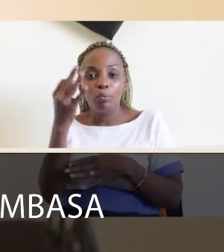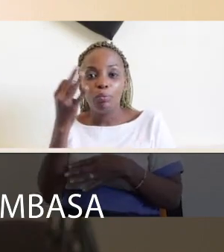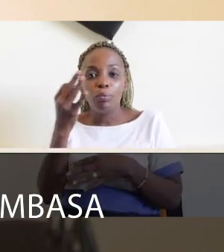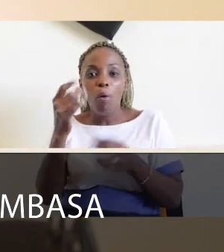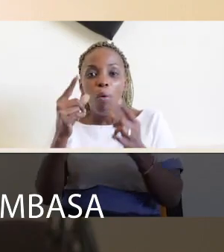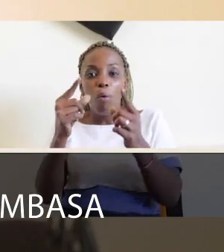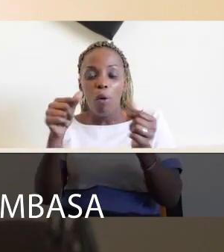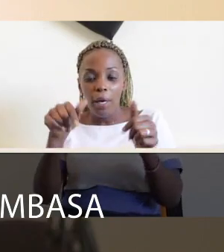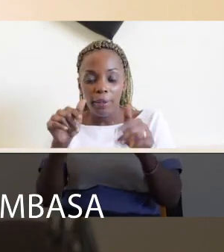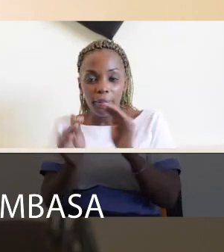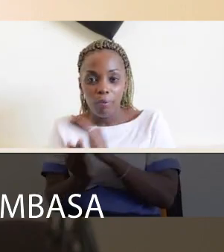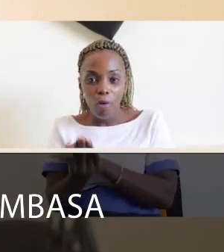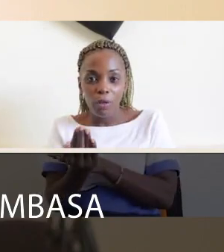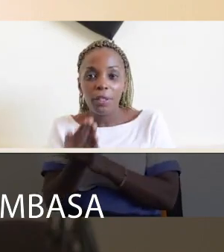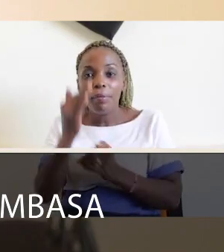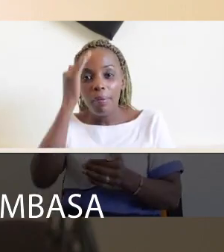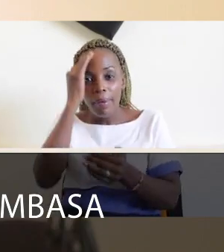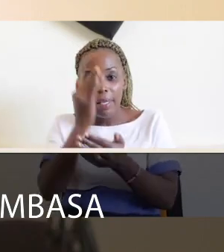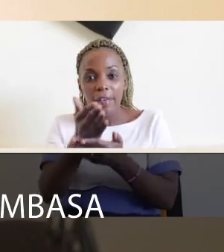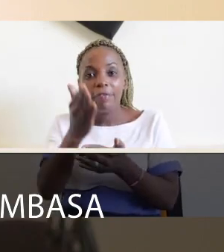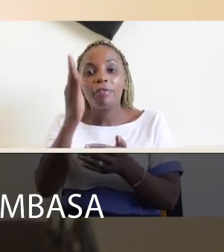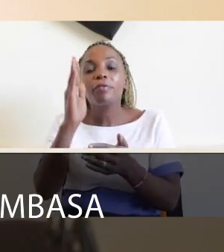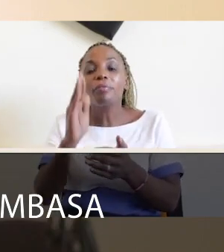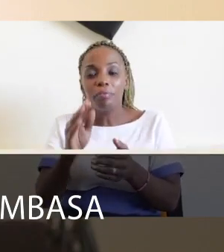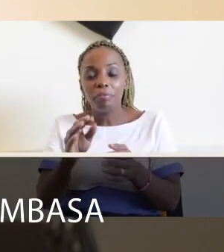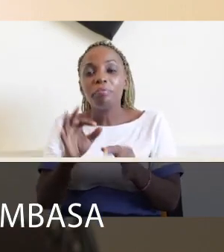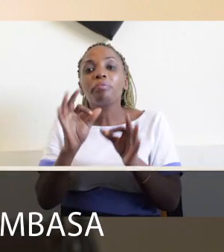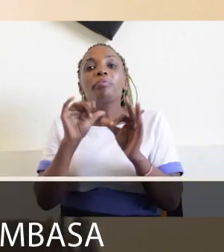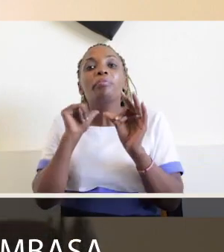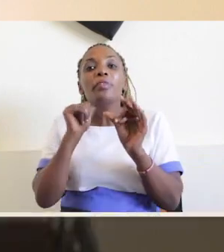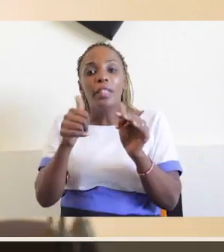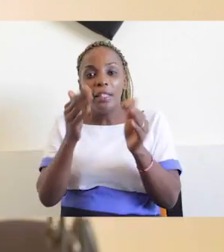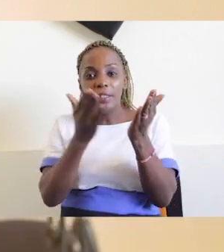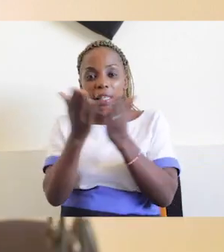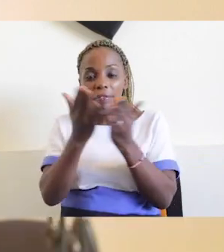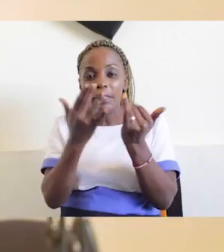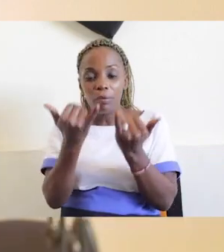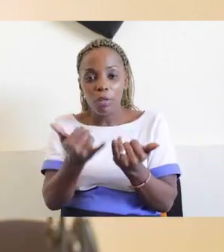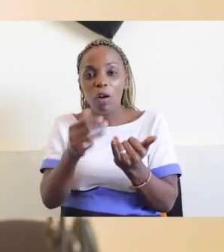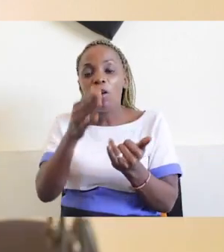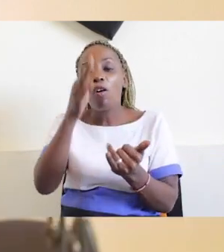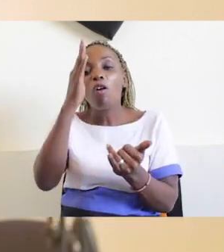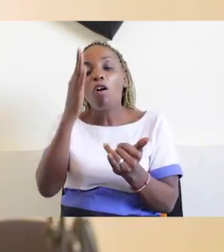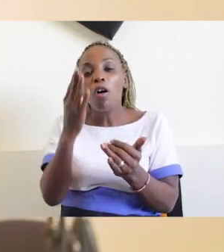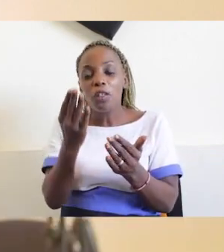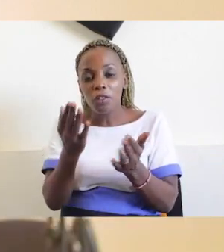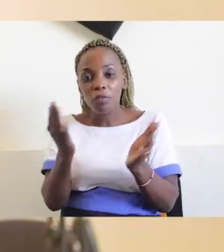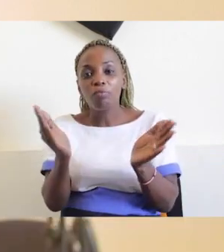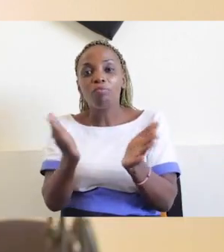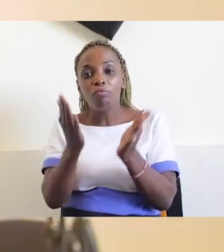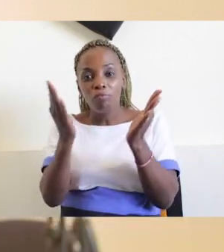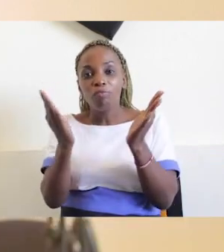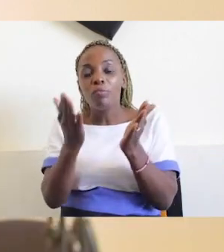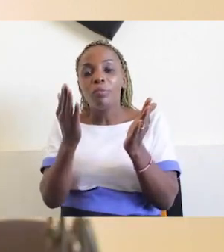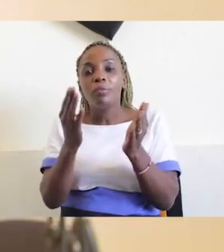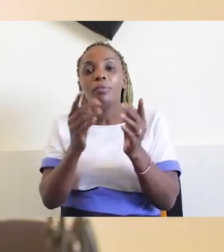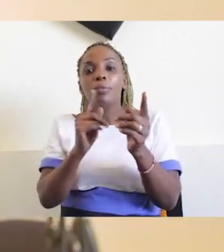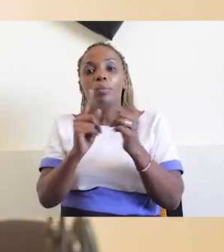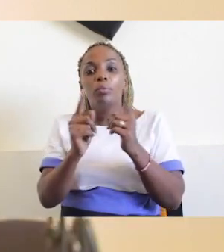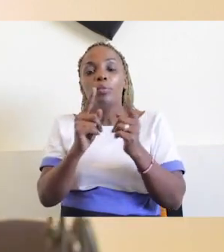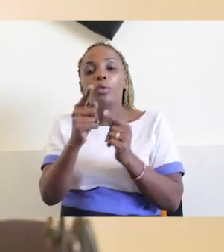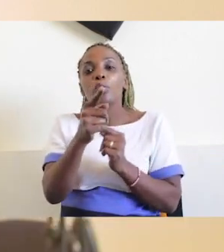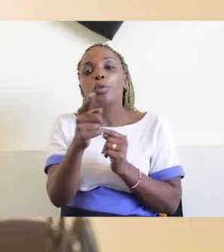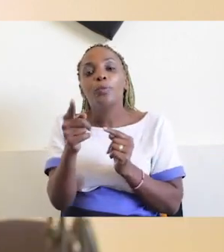before you this morning. I believe that you're having a great service so far, and God is ministering and speaking to you.